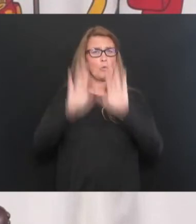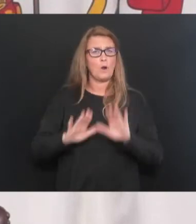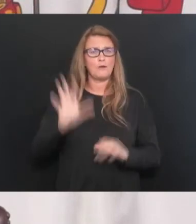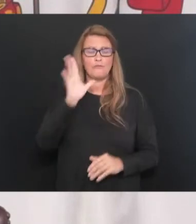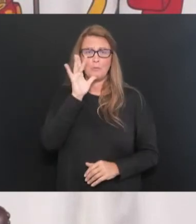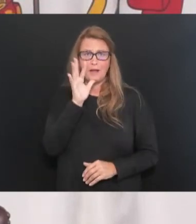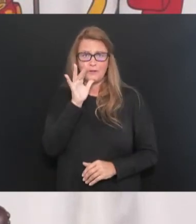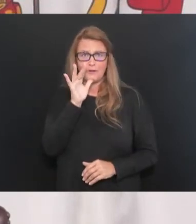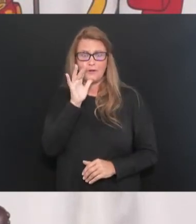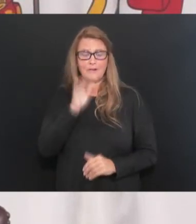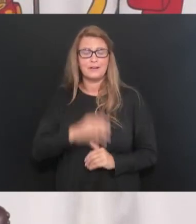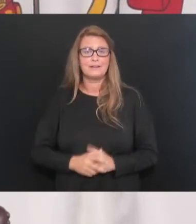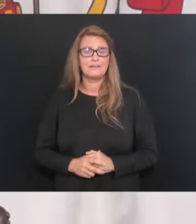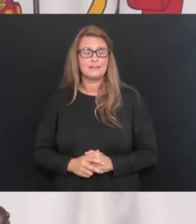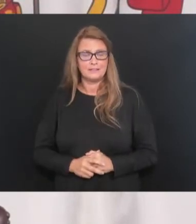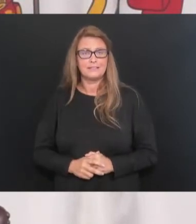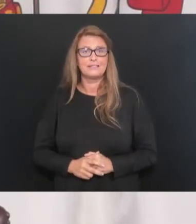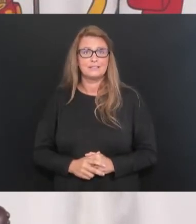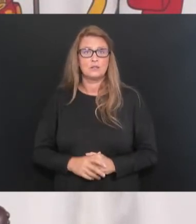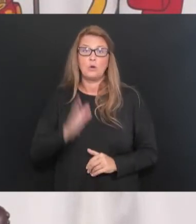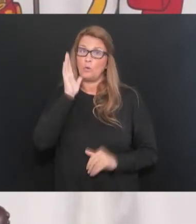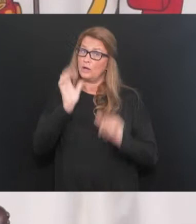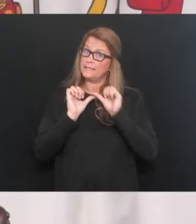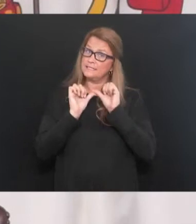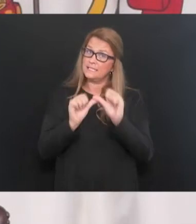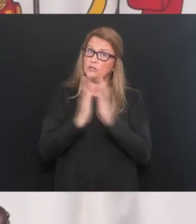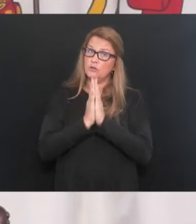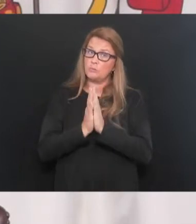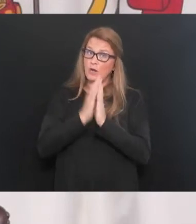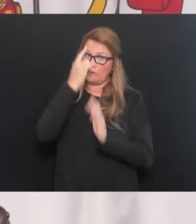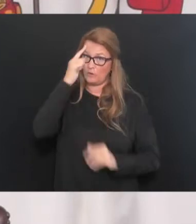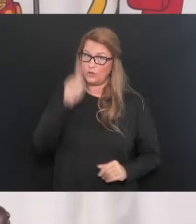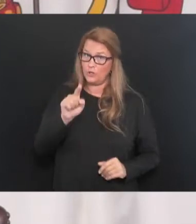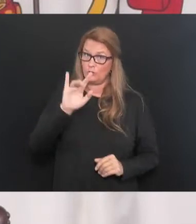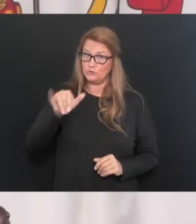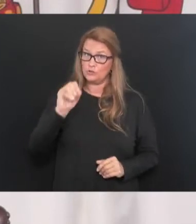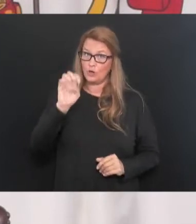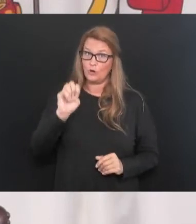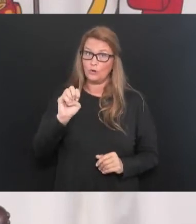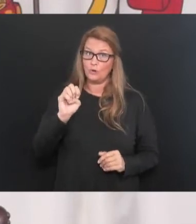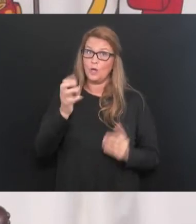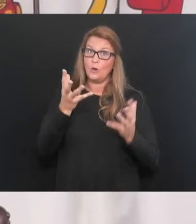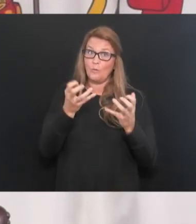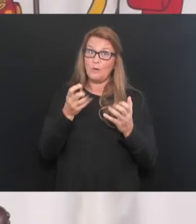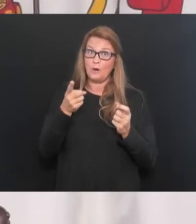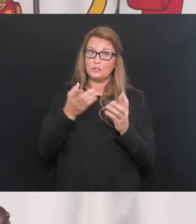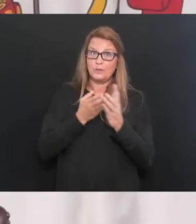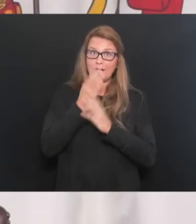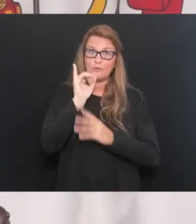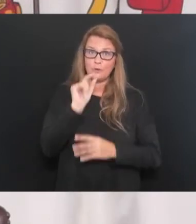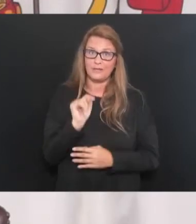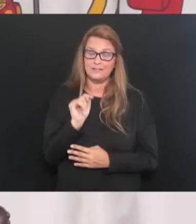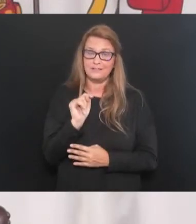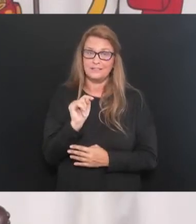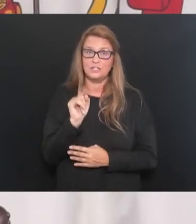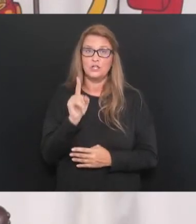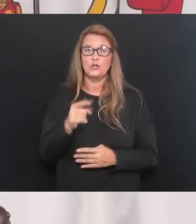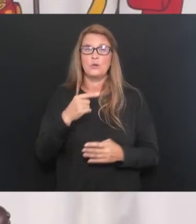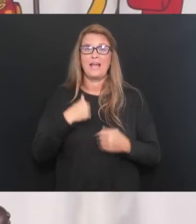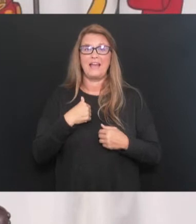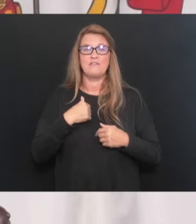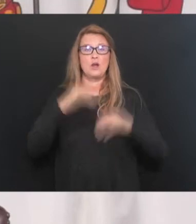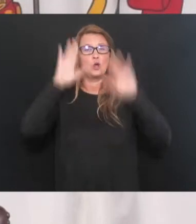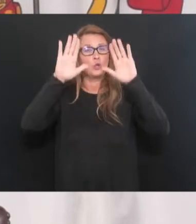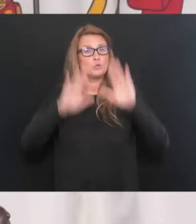mom. Absolutely, we're going to continue to pray for you, Joe, and you're going to make it, and you're going to get through this. And you'll have great, great, great